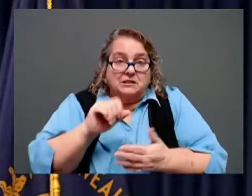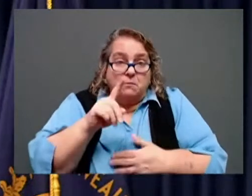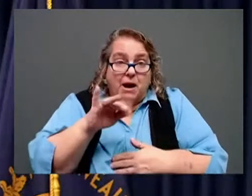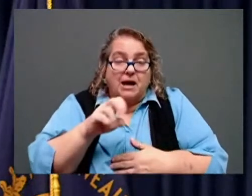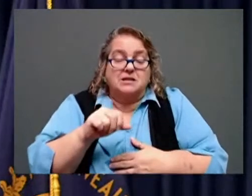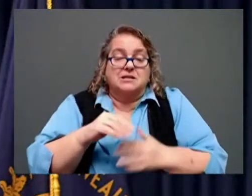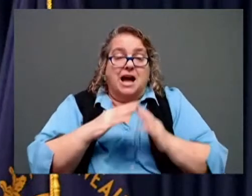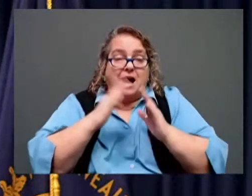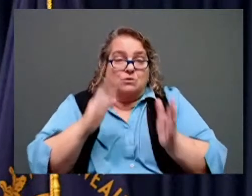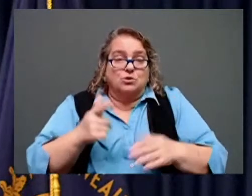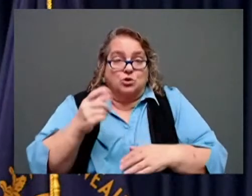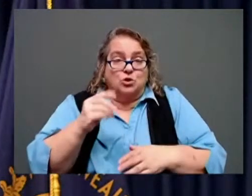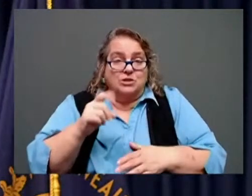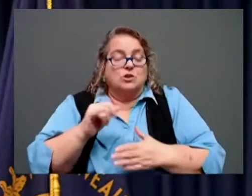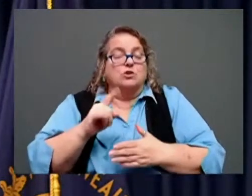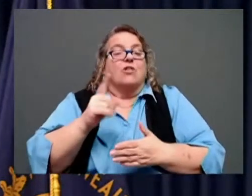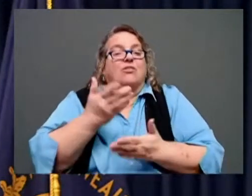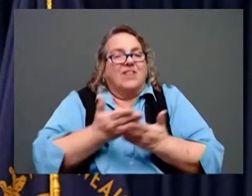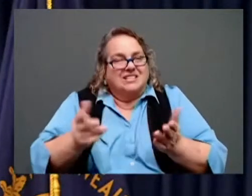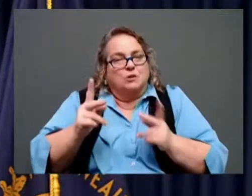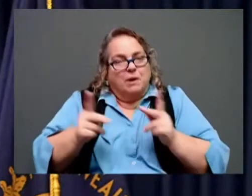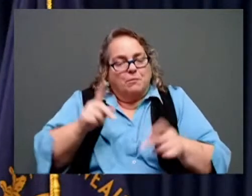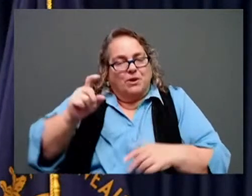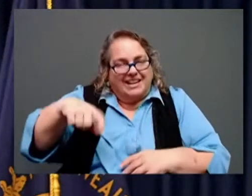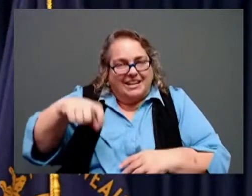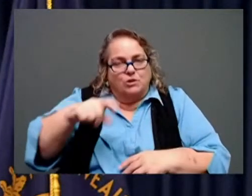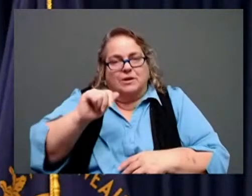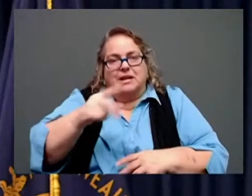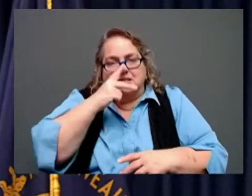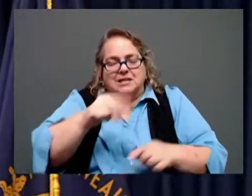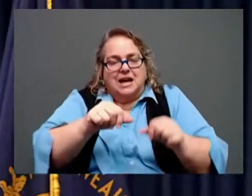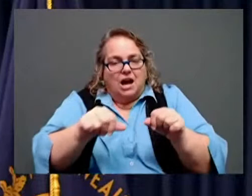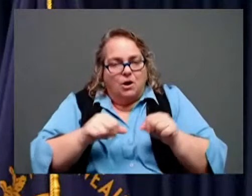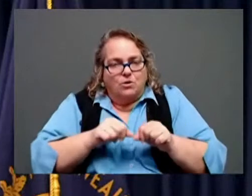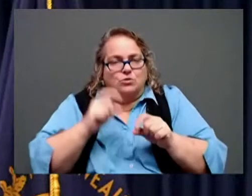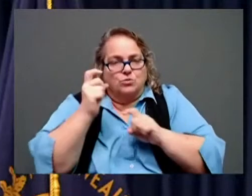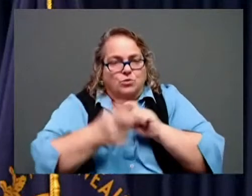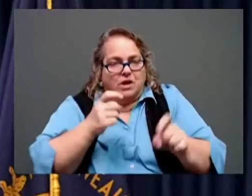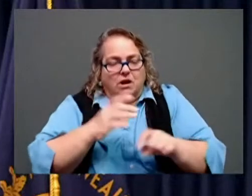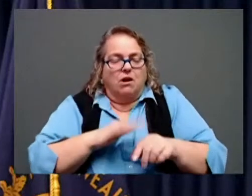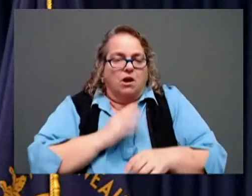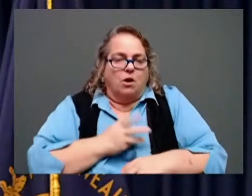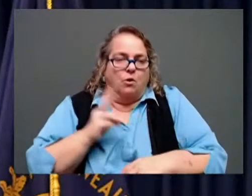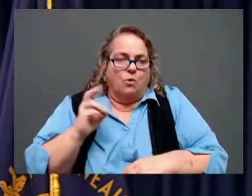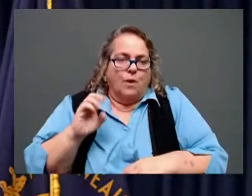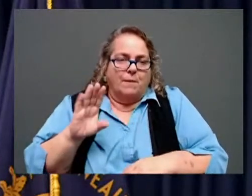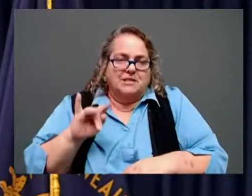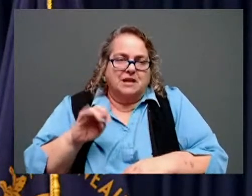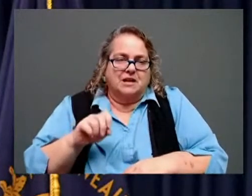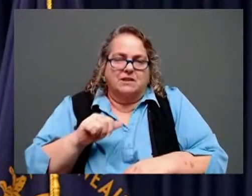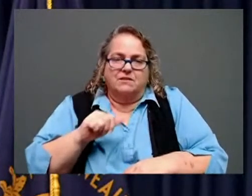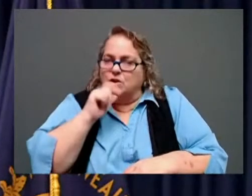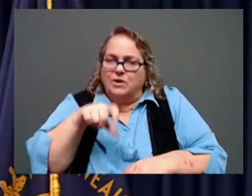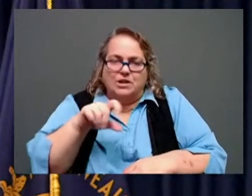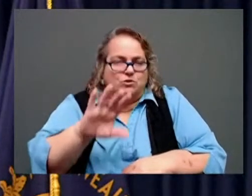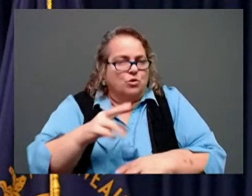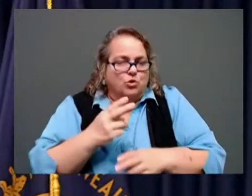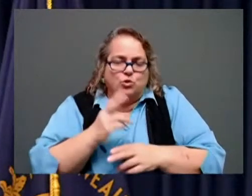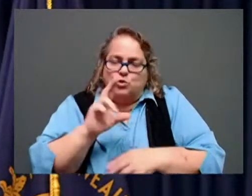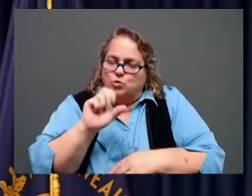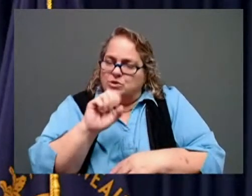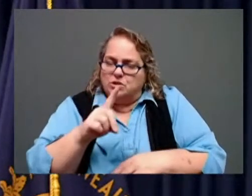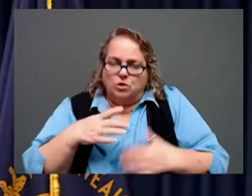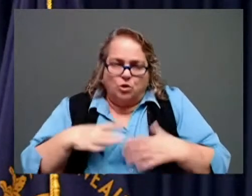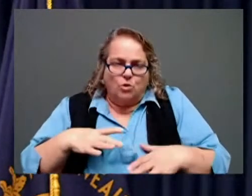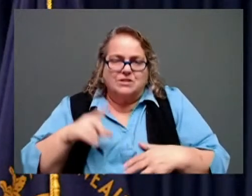are things that people need. You can see areas to donate on our website. They don't need your used clothes. They need new stuff